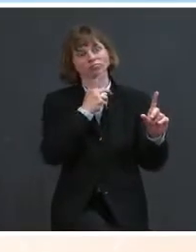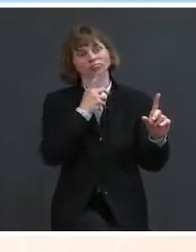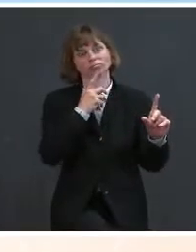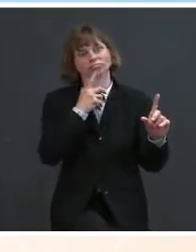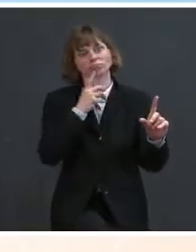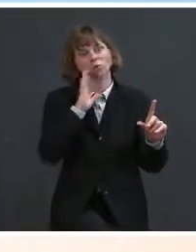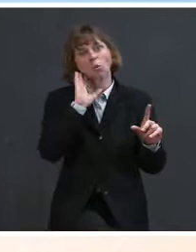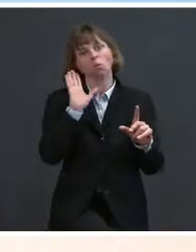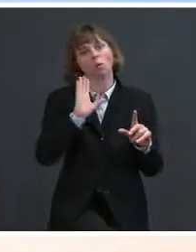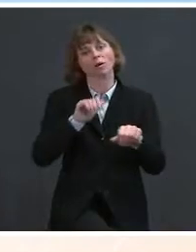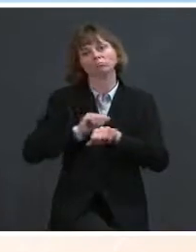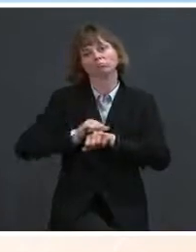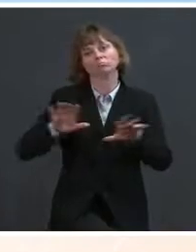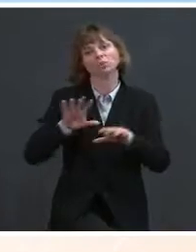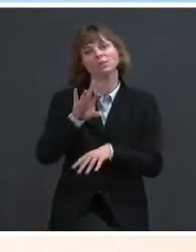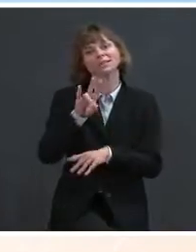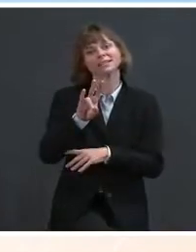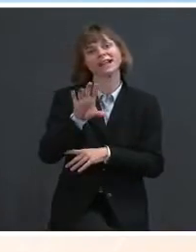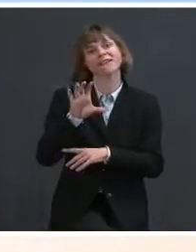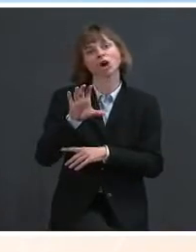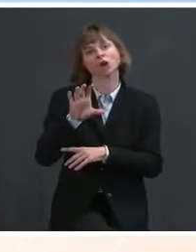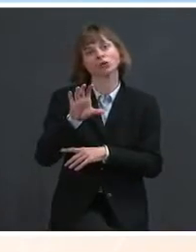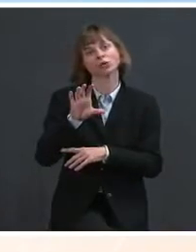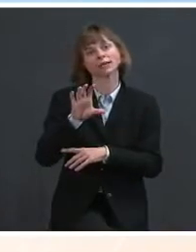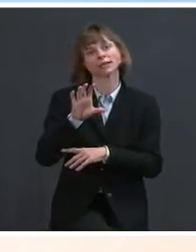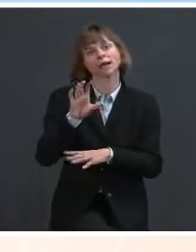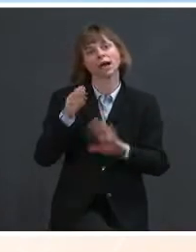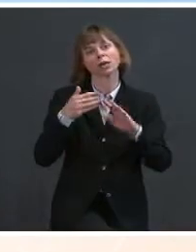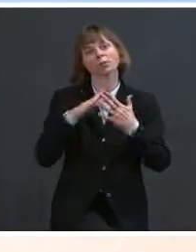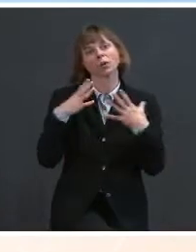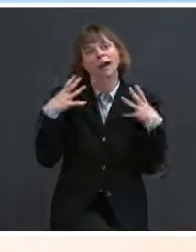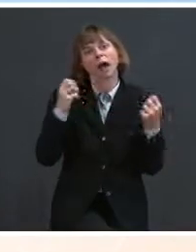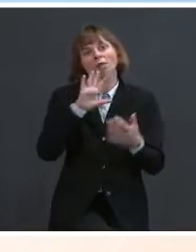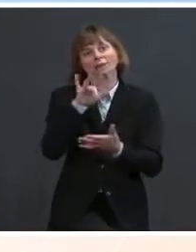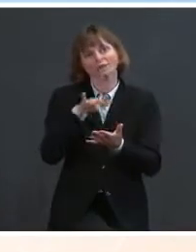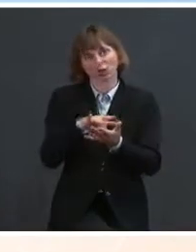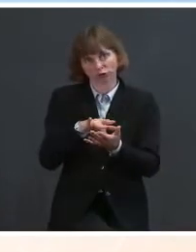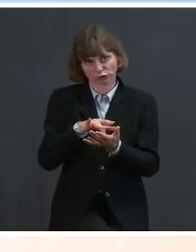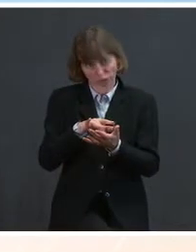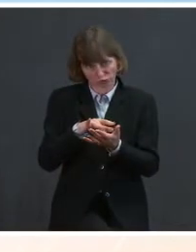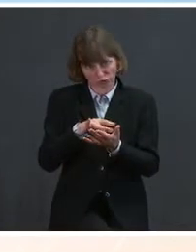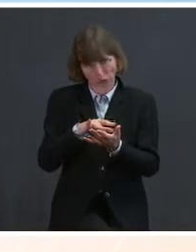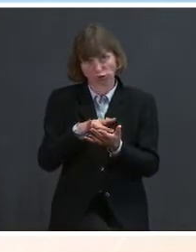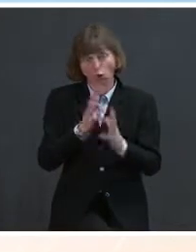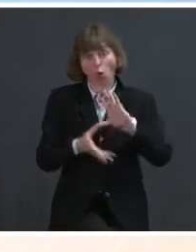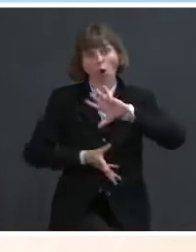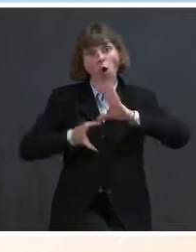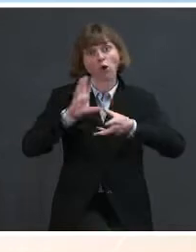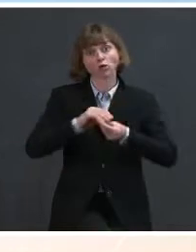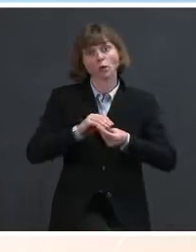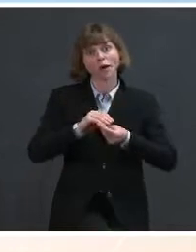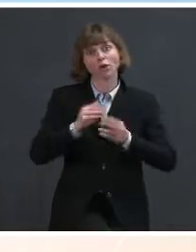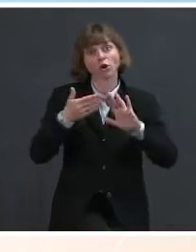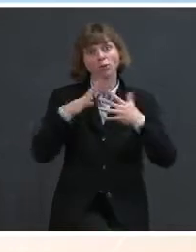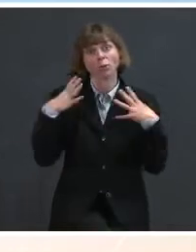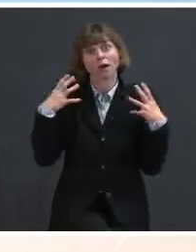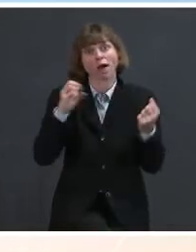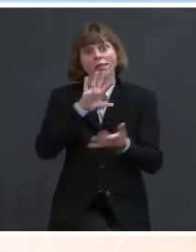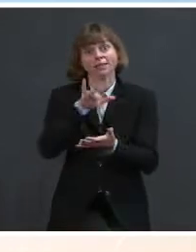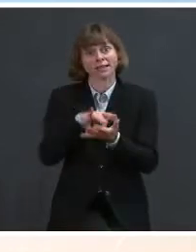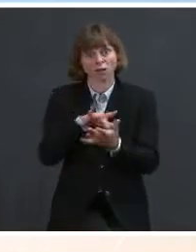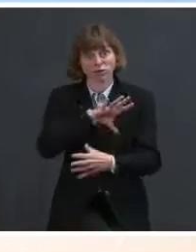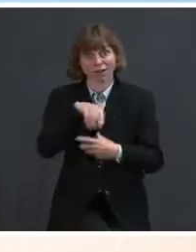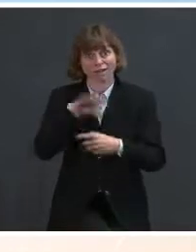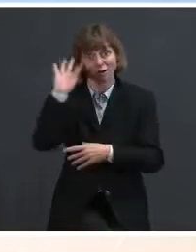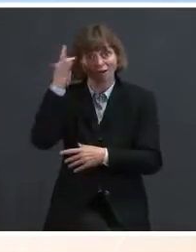community health centers that reach underserved communities, bringing the total number of community health centers participating in our federal vaccination